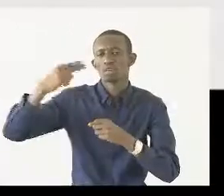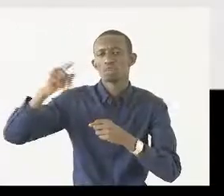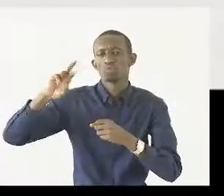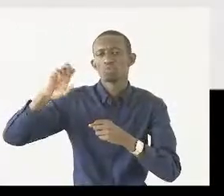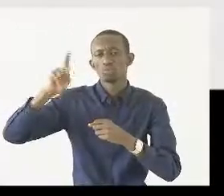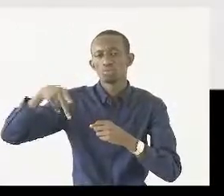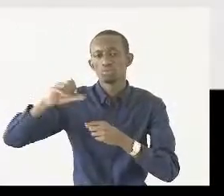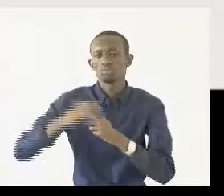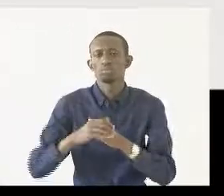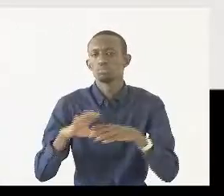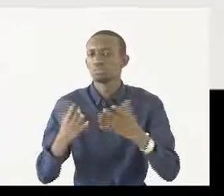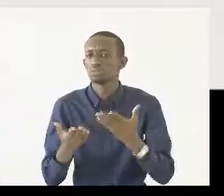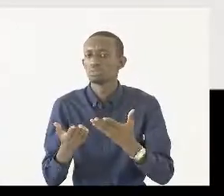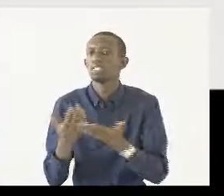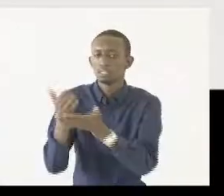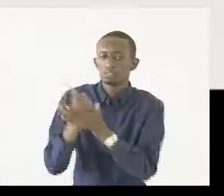to plants?